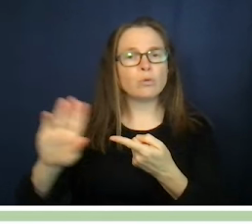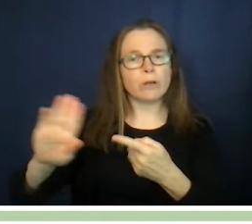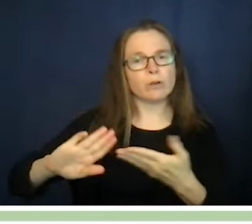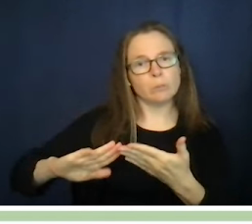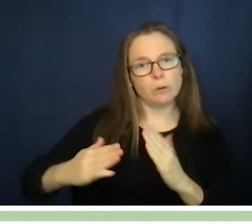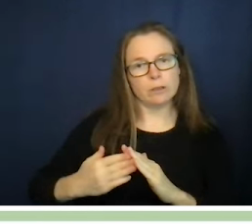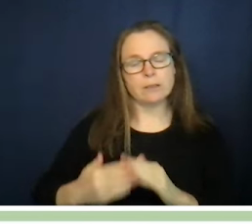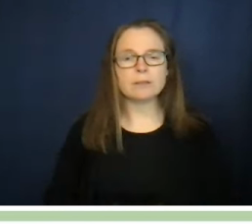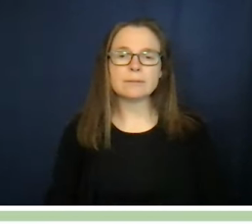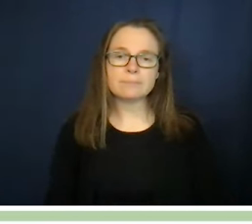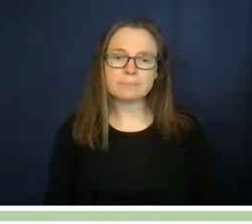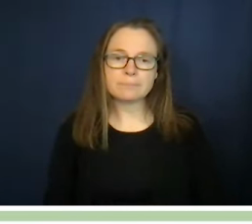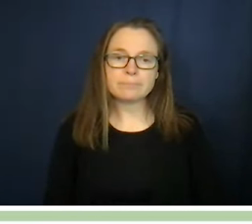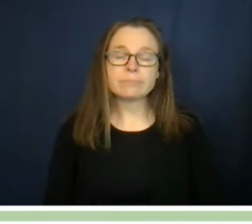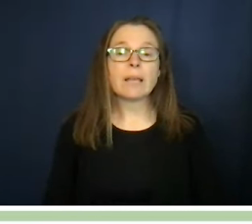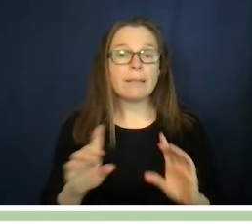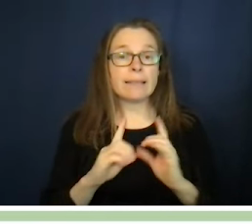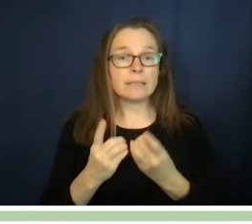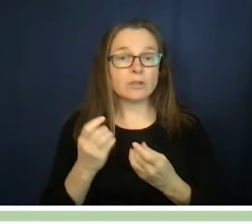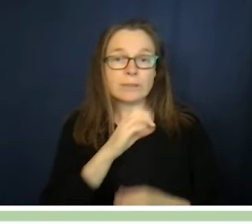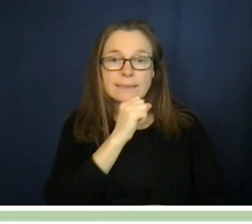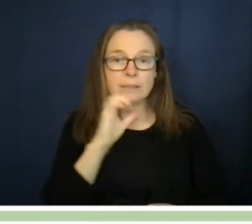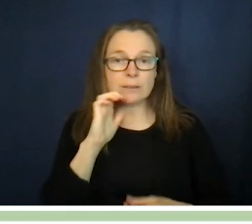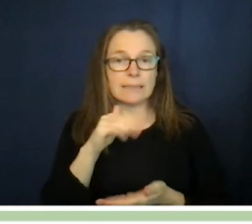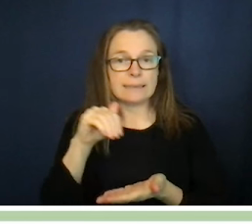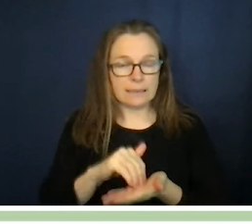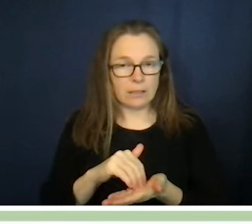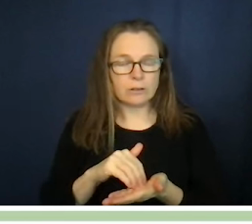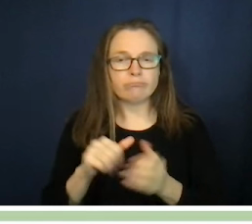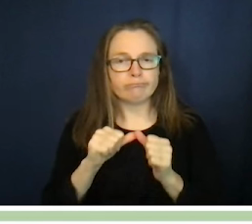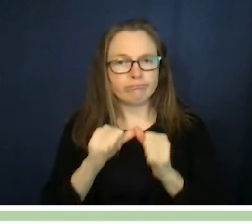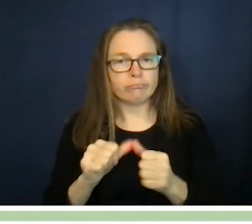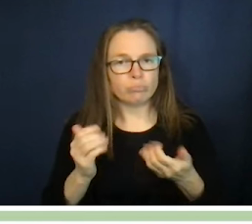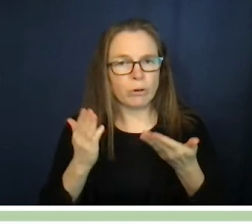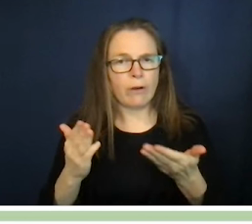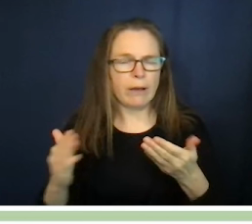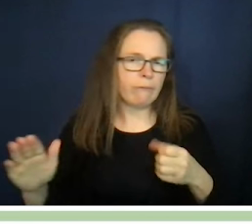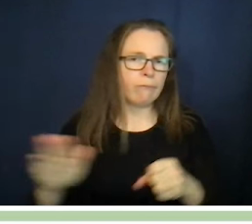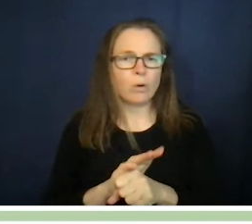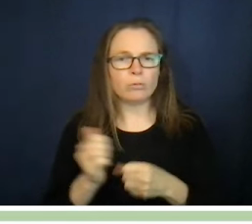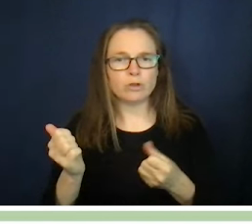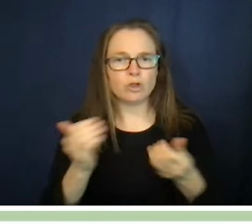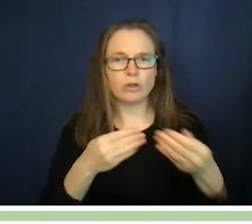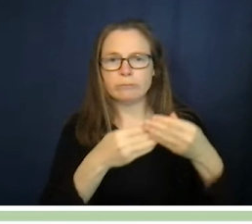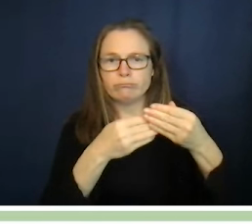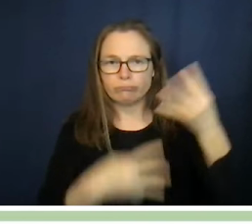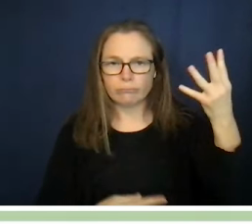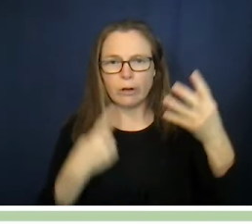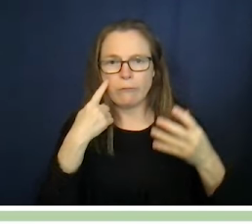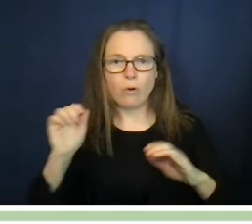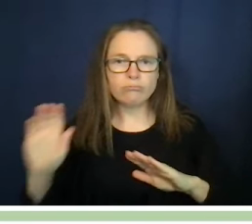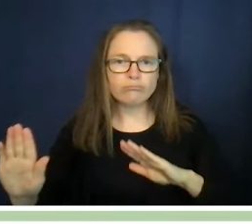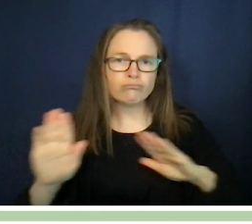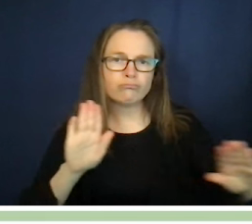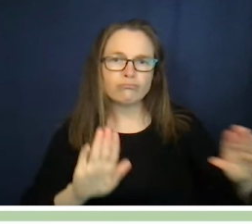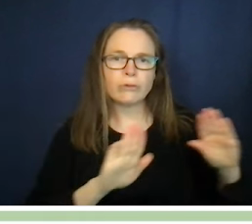community. District senior centers continue to provide the full array of services serving their specific